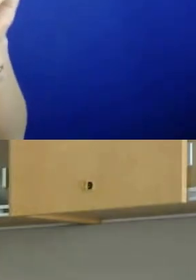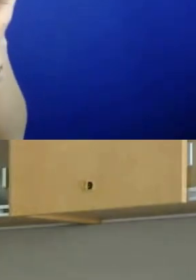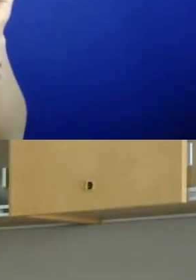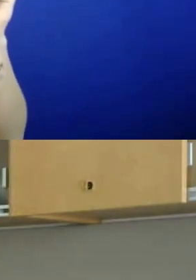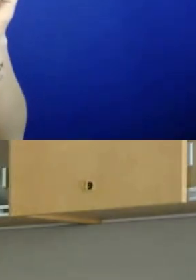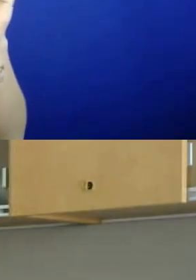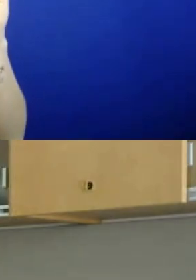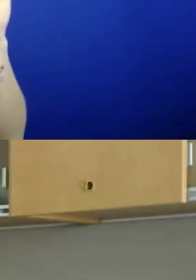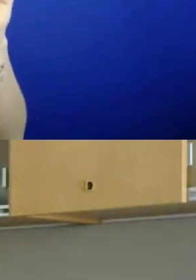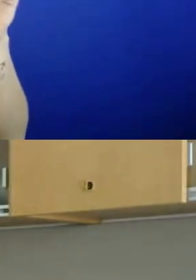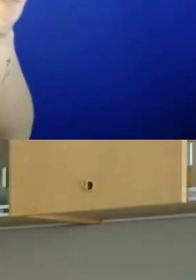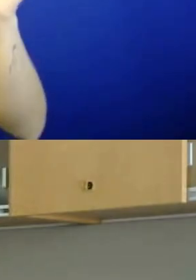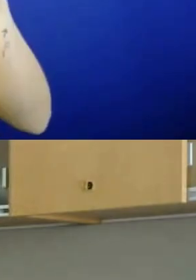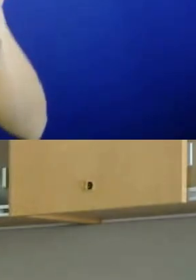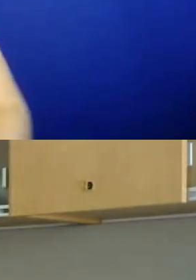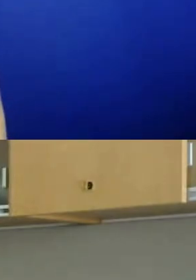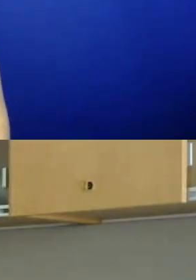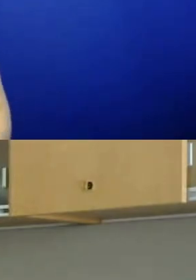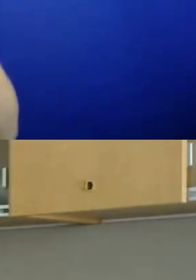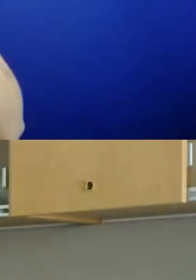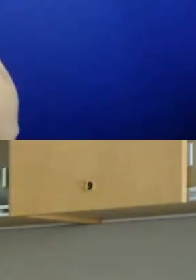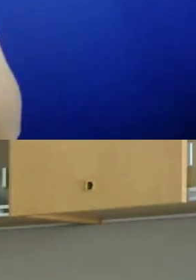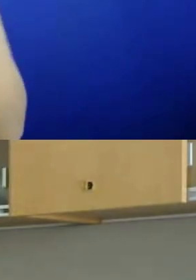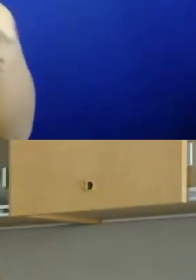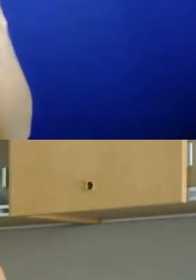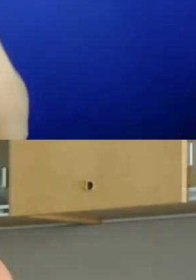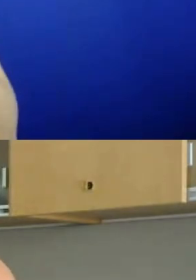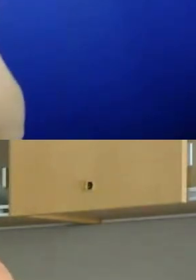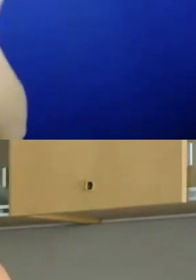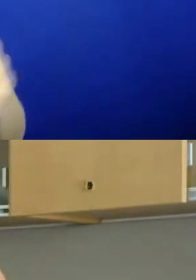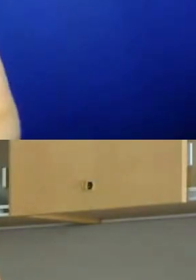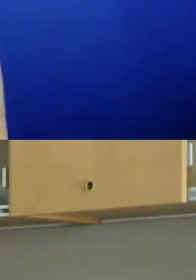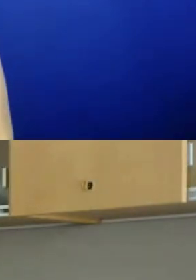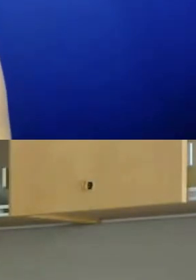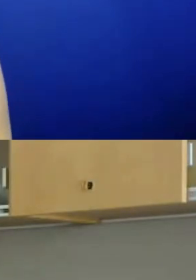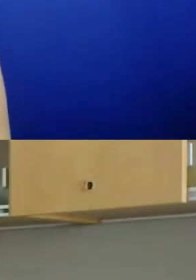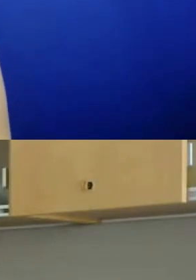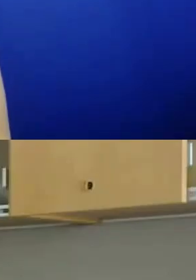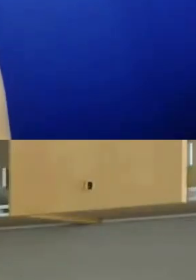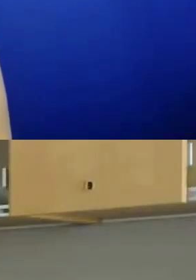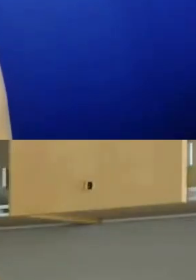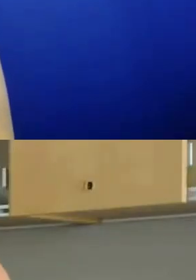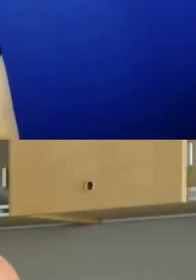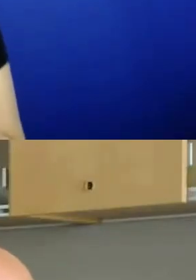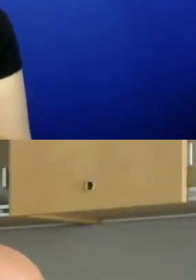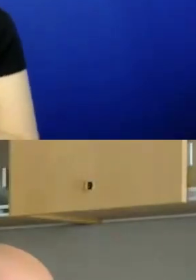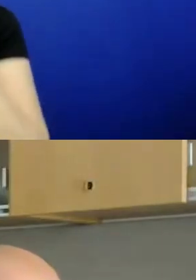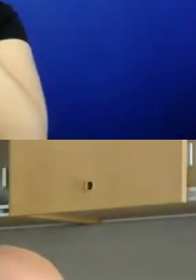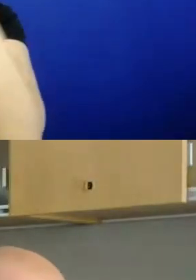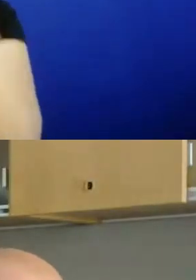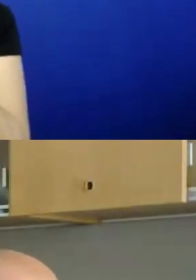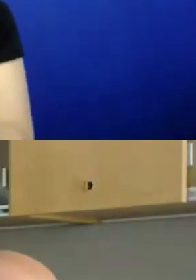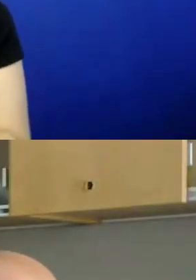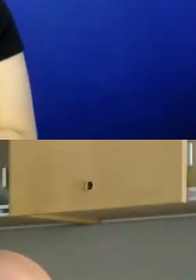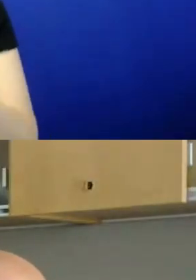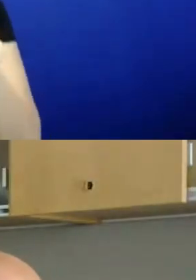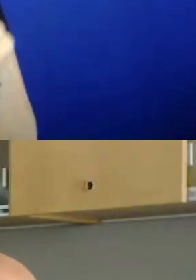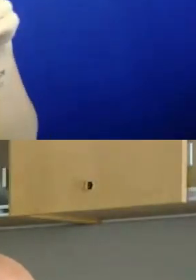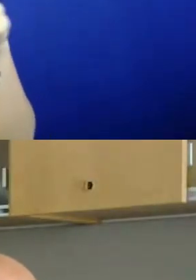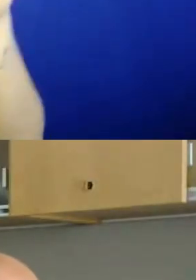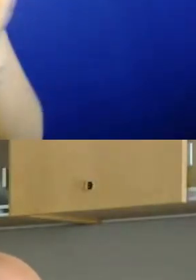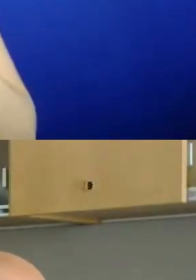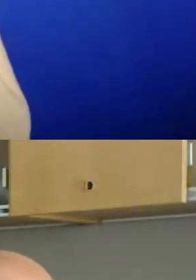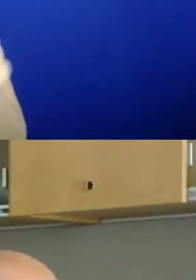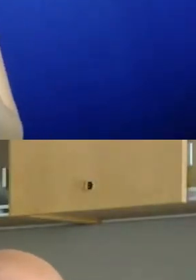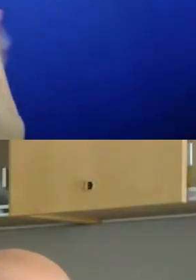So yeah, it's hopefully going and hopefully will continue. Okay, I'm going to jump around a little bit. This is a great question. What would you